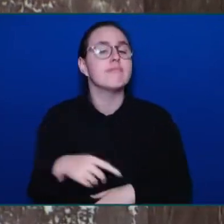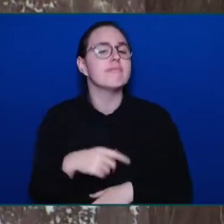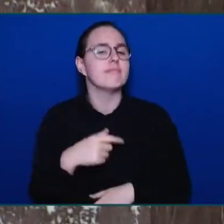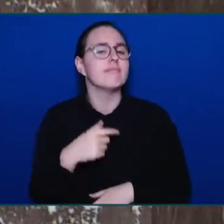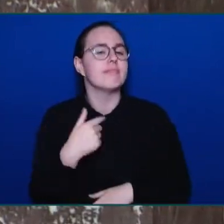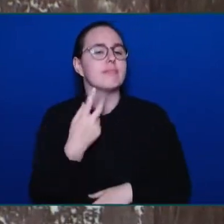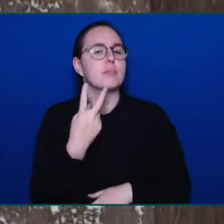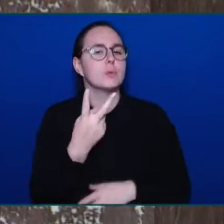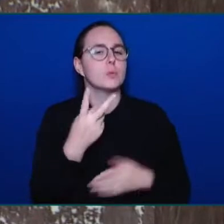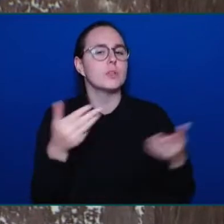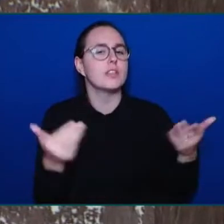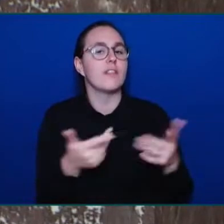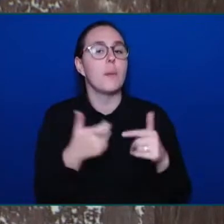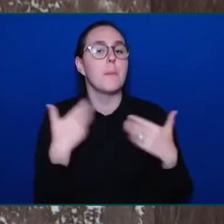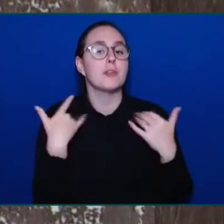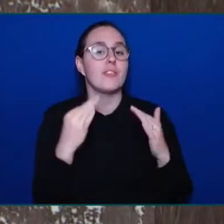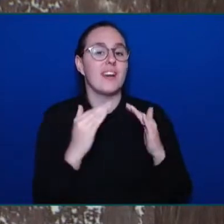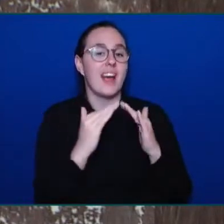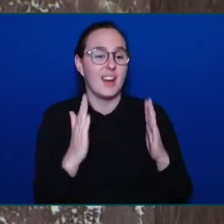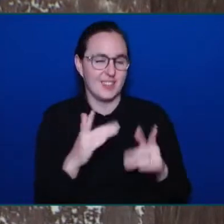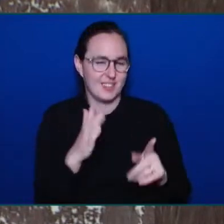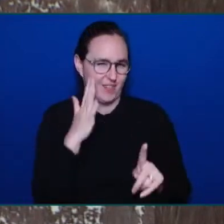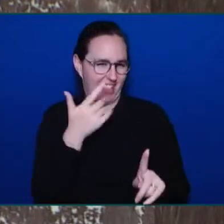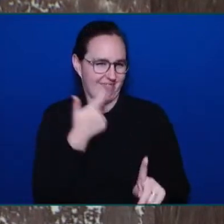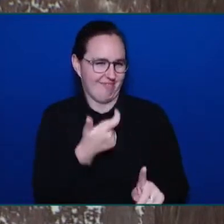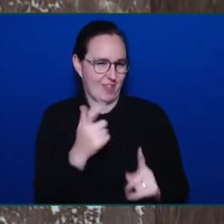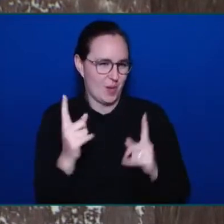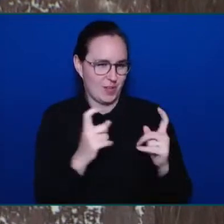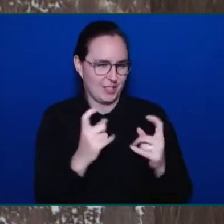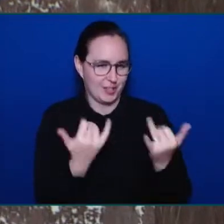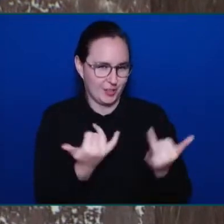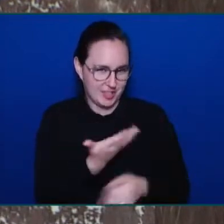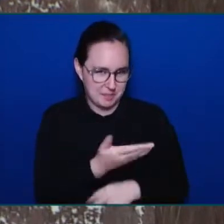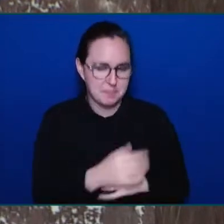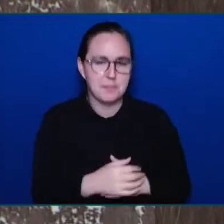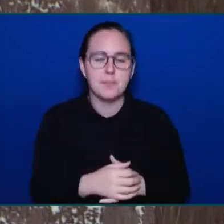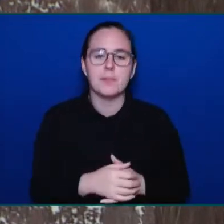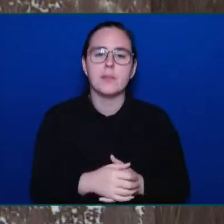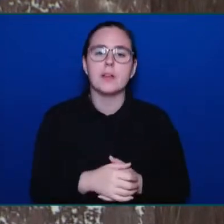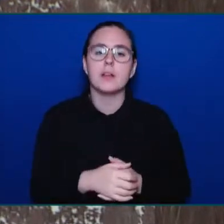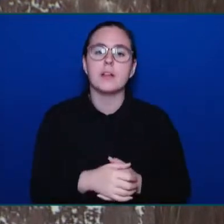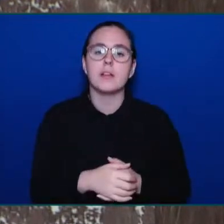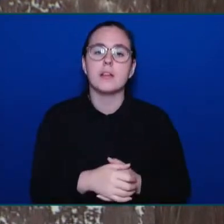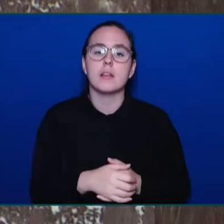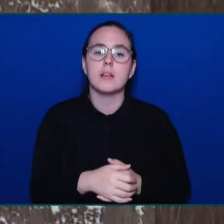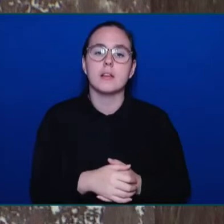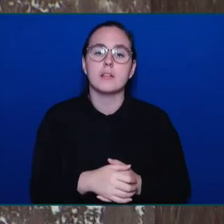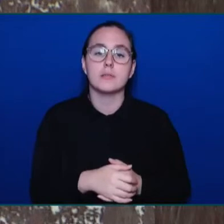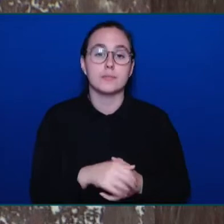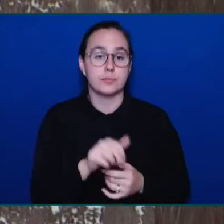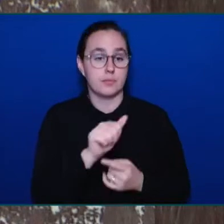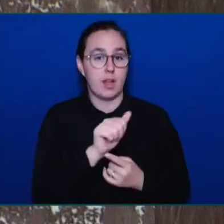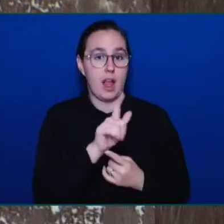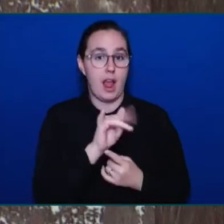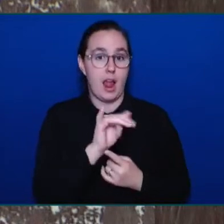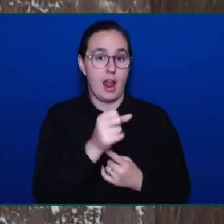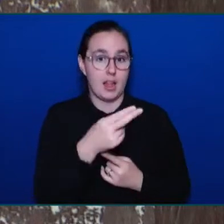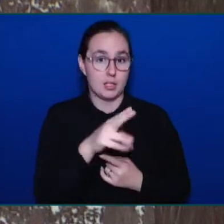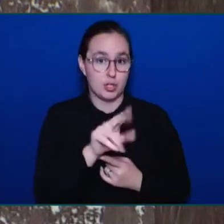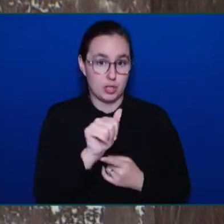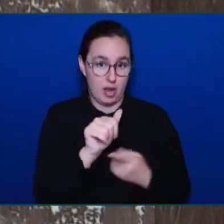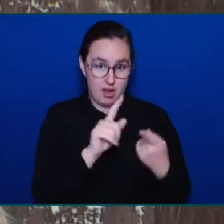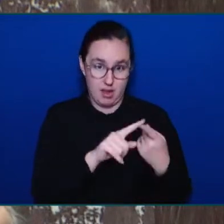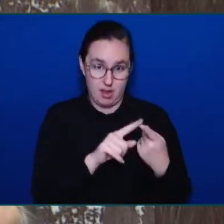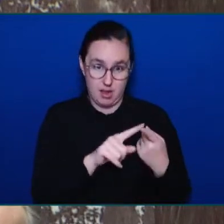today. We have Alicia Tika, we have Aman Gill and Leslie Kramer that are